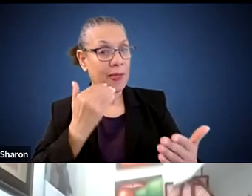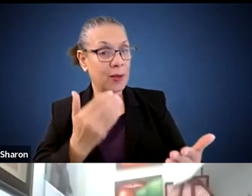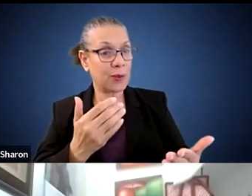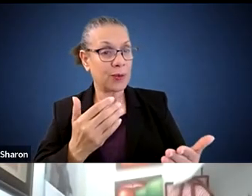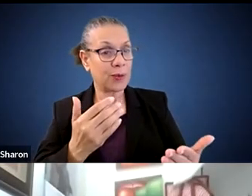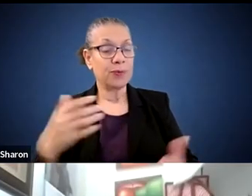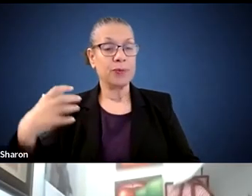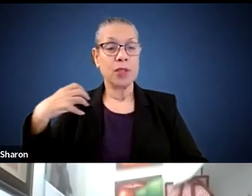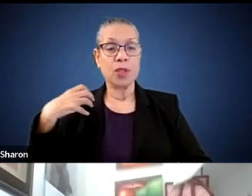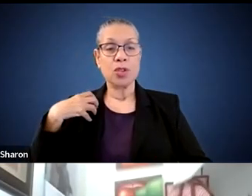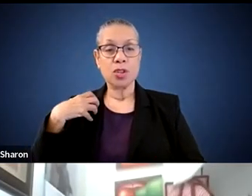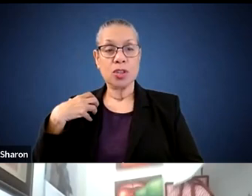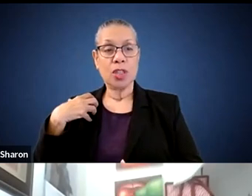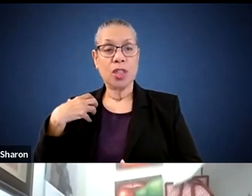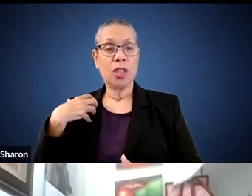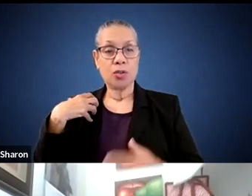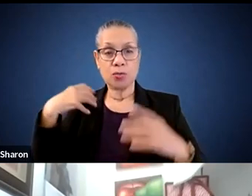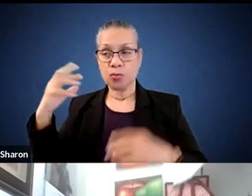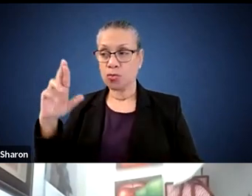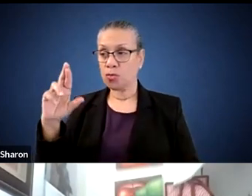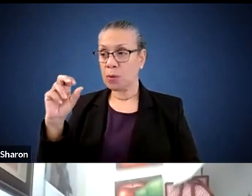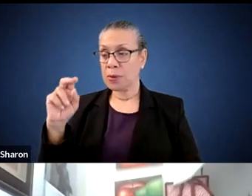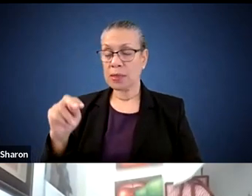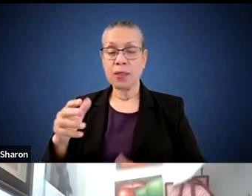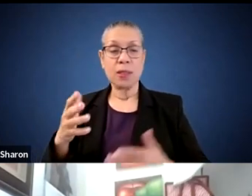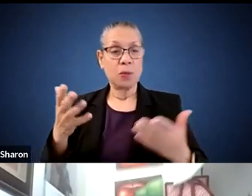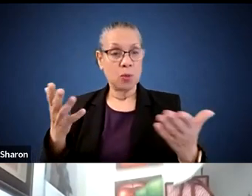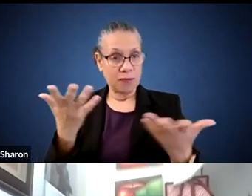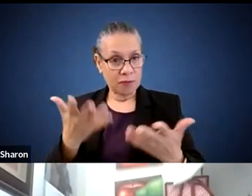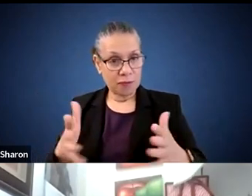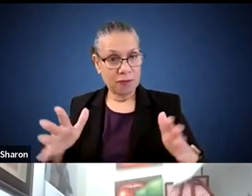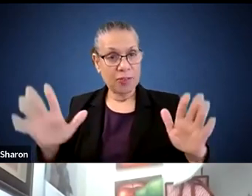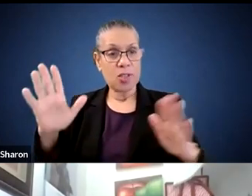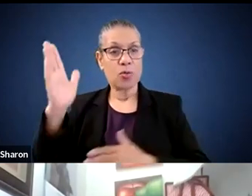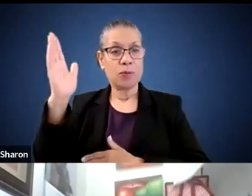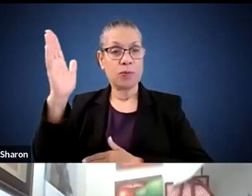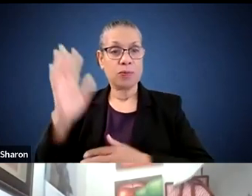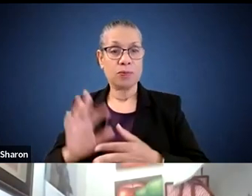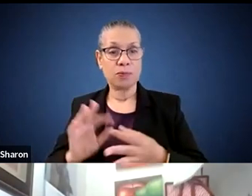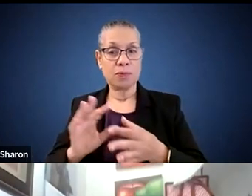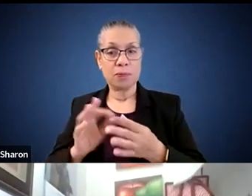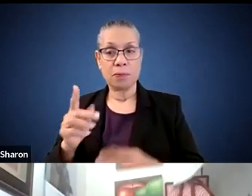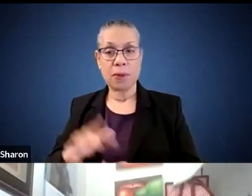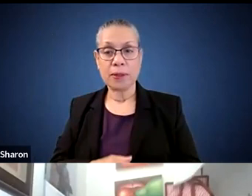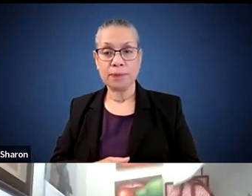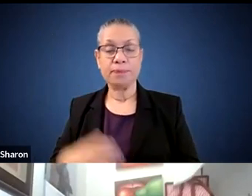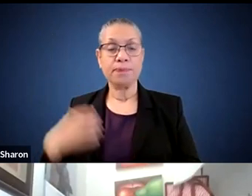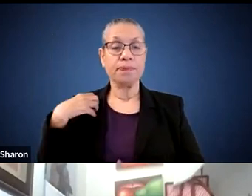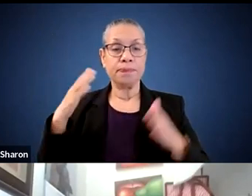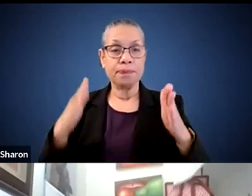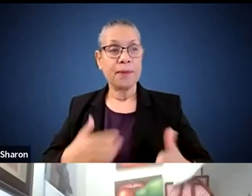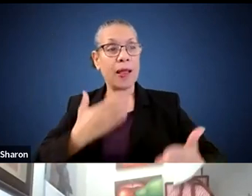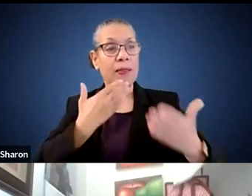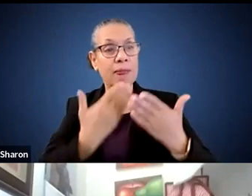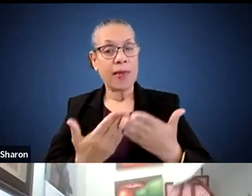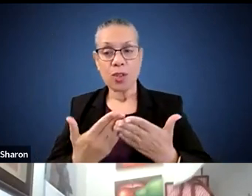chair Robinson concludes our speakers for general public comment thank you Miss Sullivan and thank you to those of you who